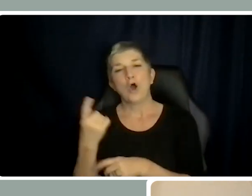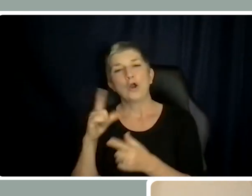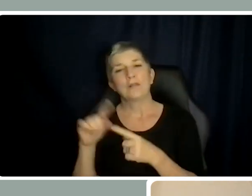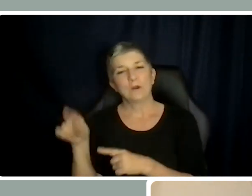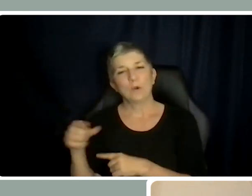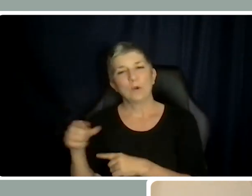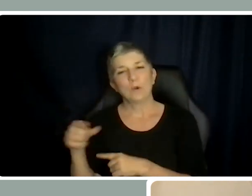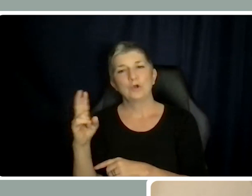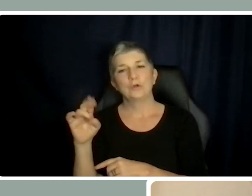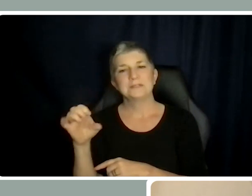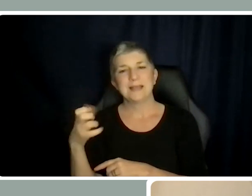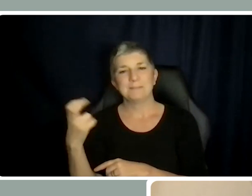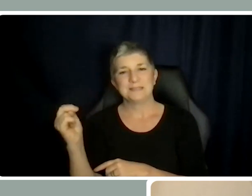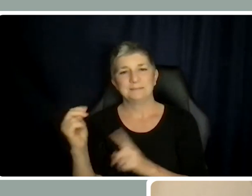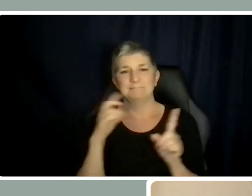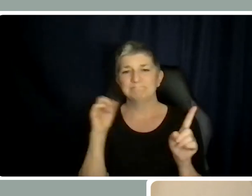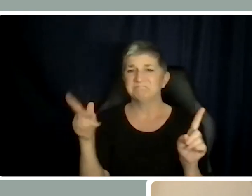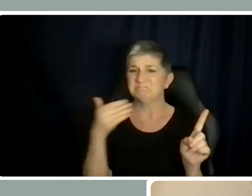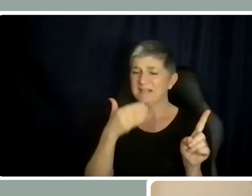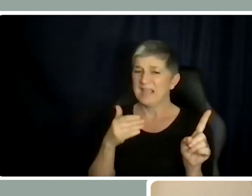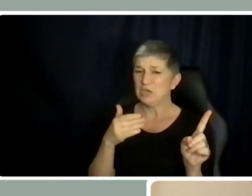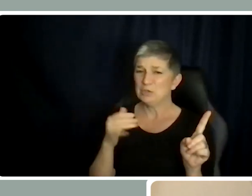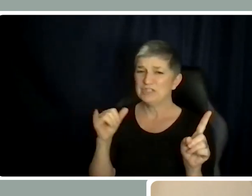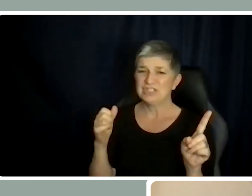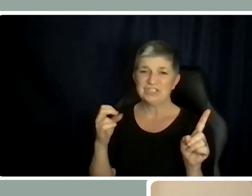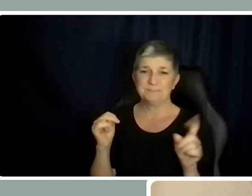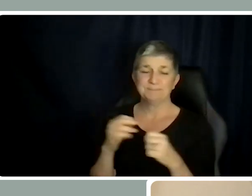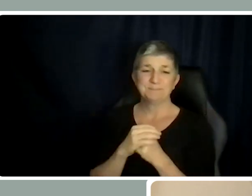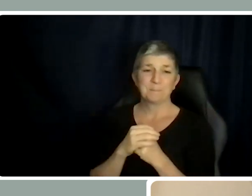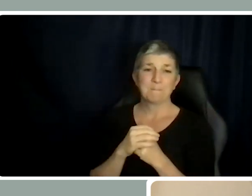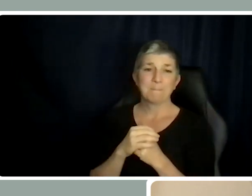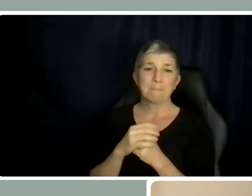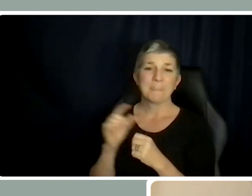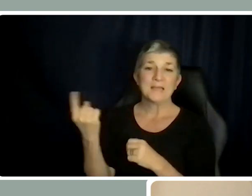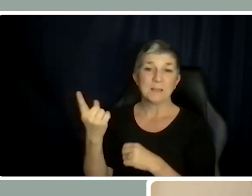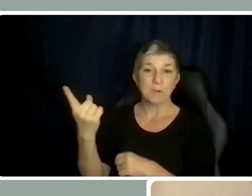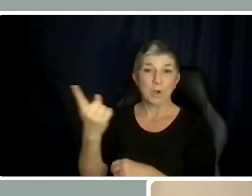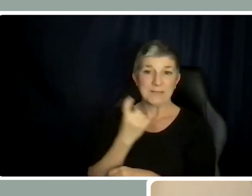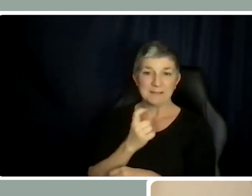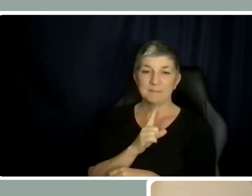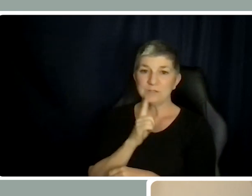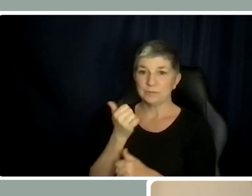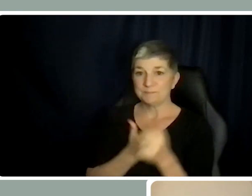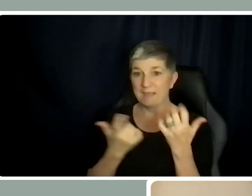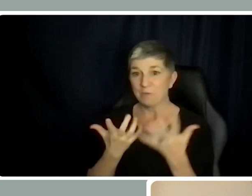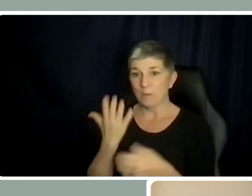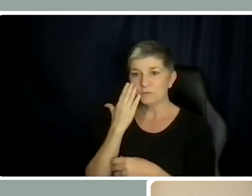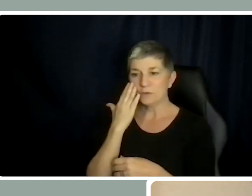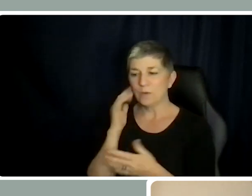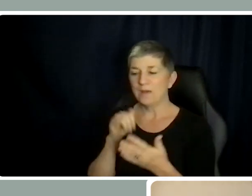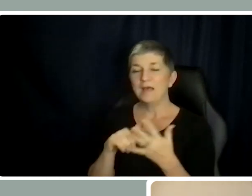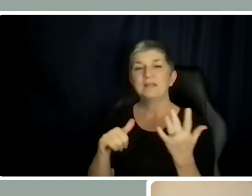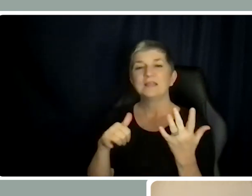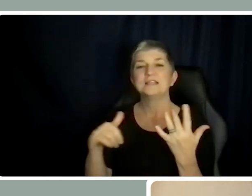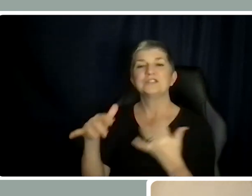Herceptin. Right. Okay. Thank you. And there's someone who's asking, and I'm sure everybody wants to know, the